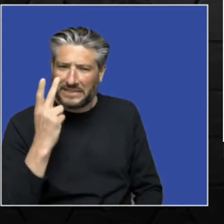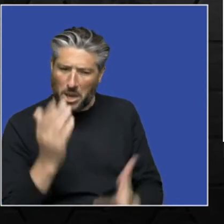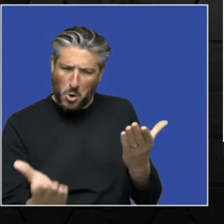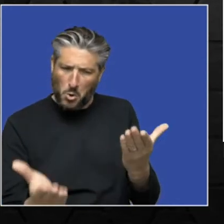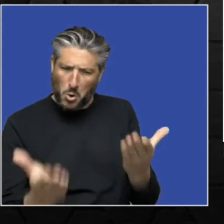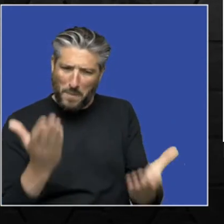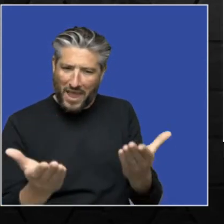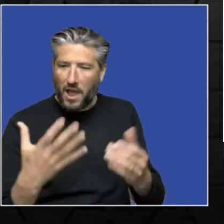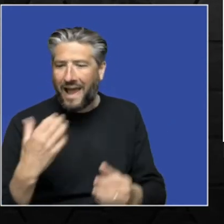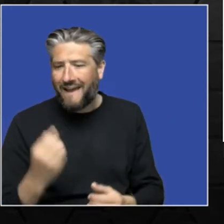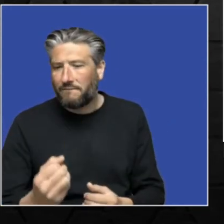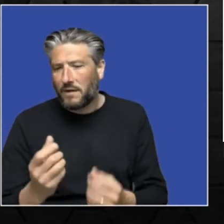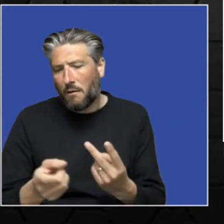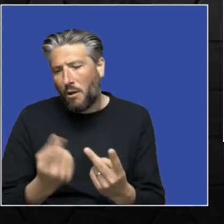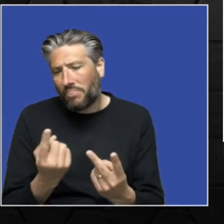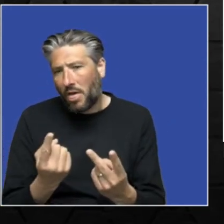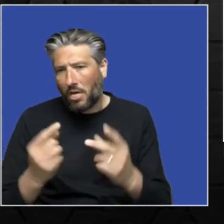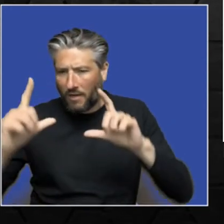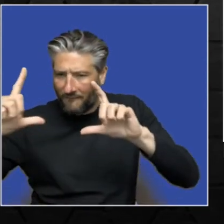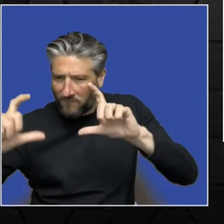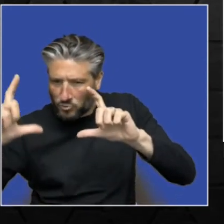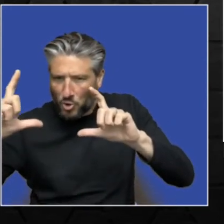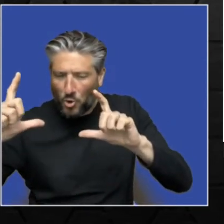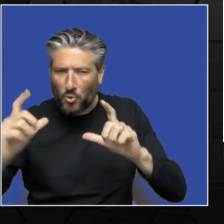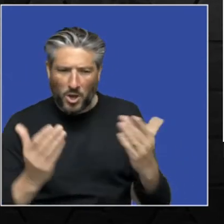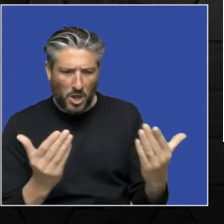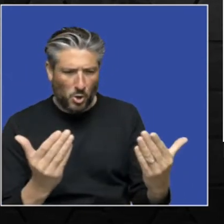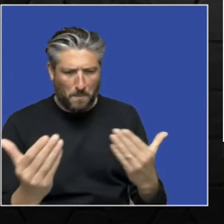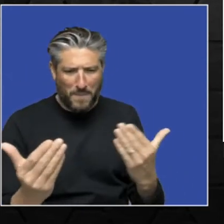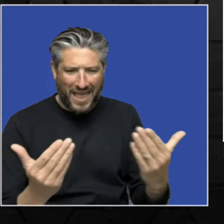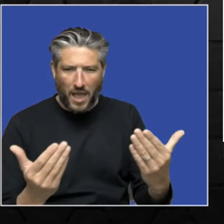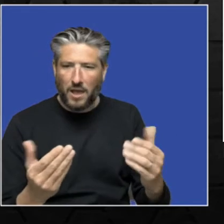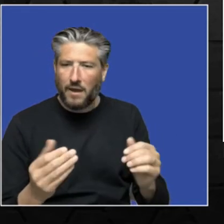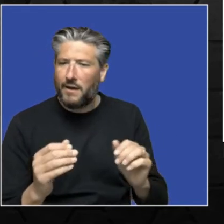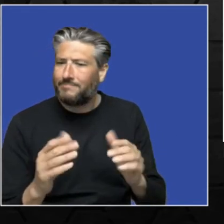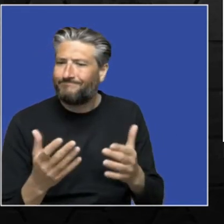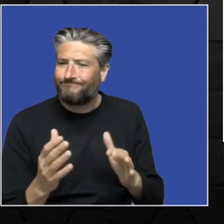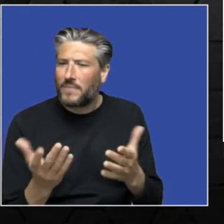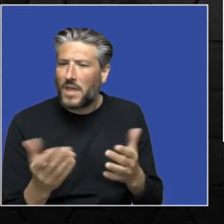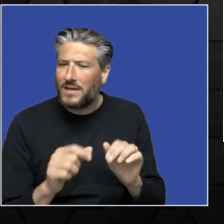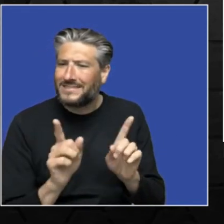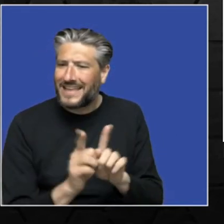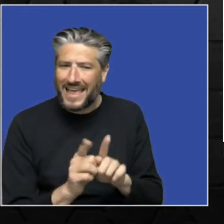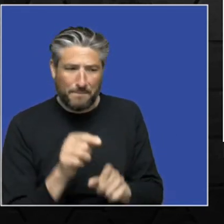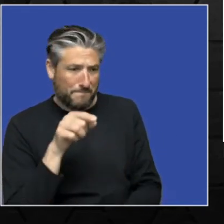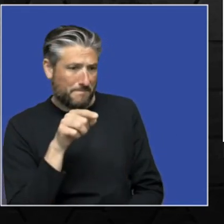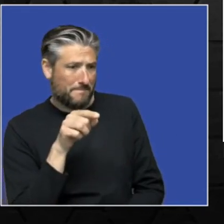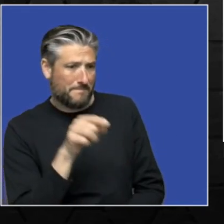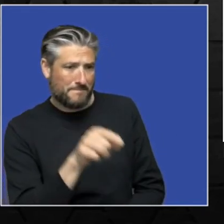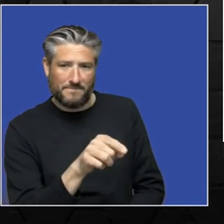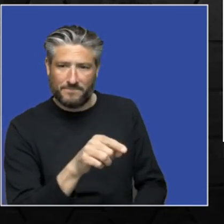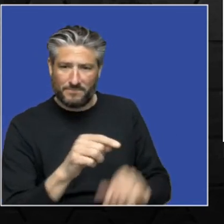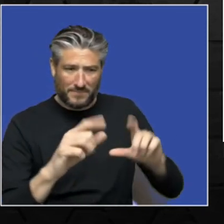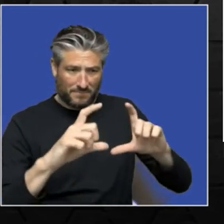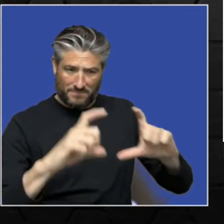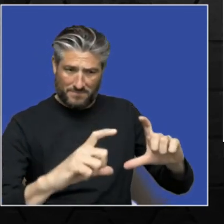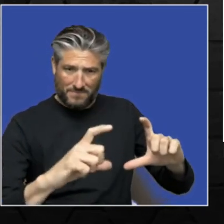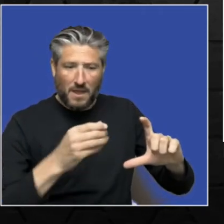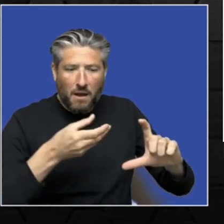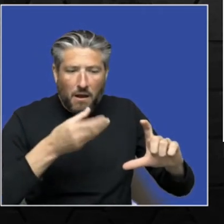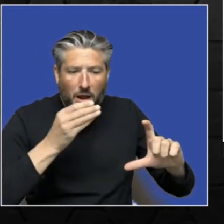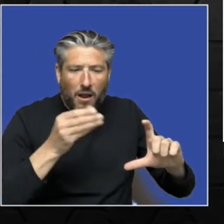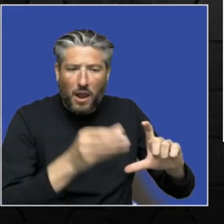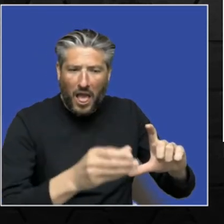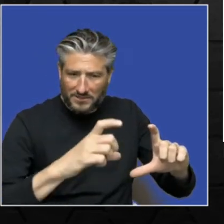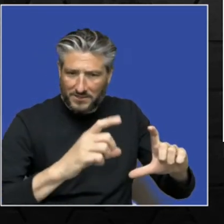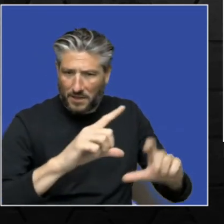that goblet, which is like a scaled down version, with will you'll associate terms with PCA, principal component